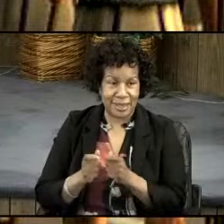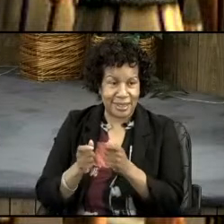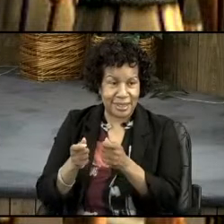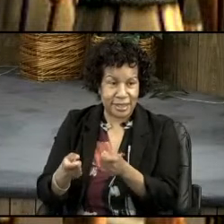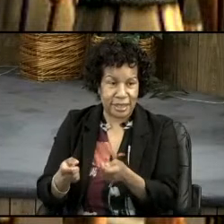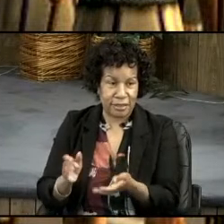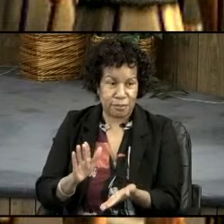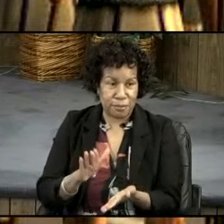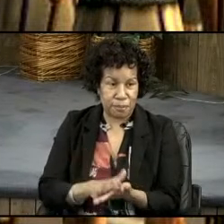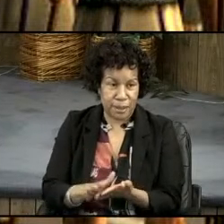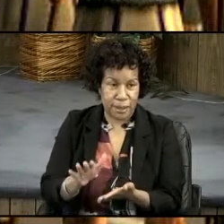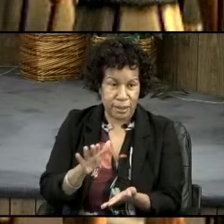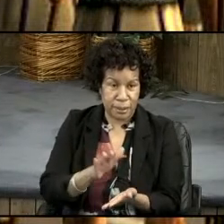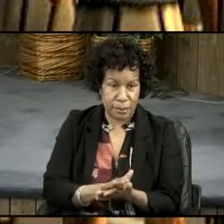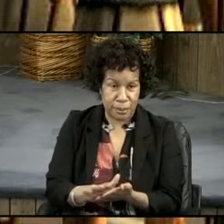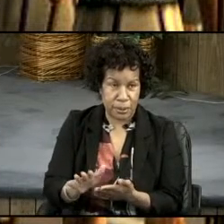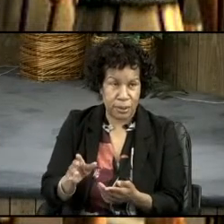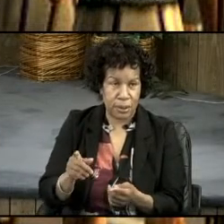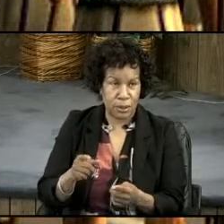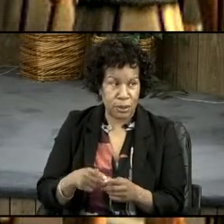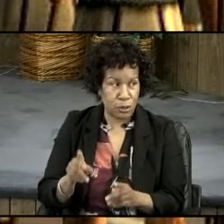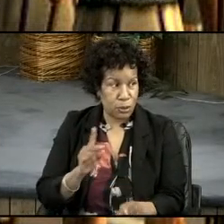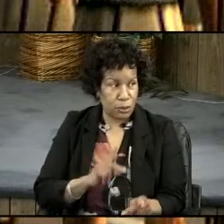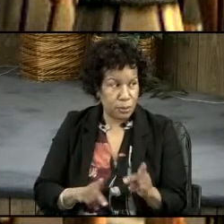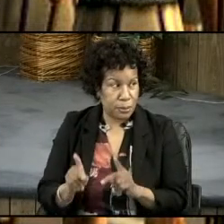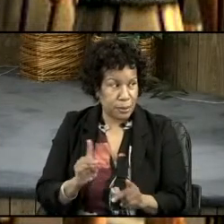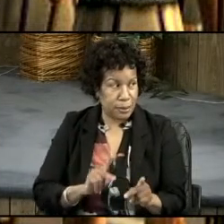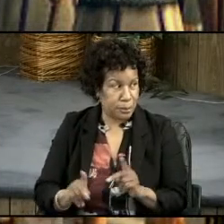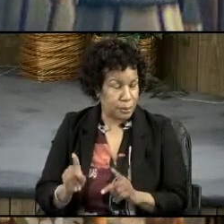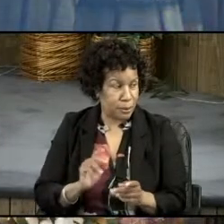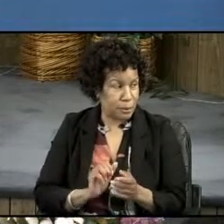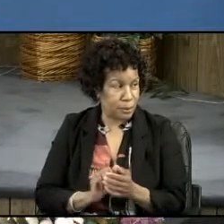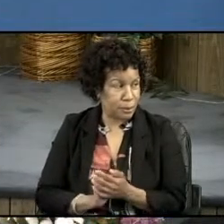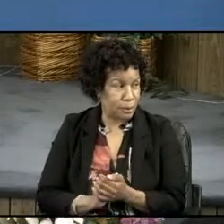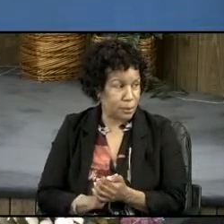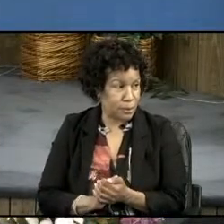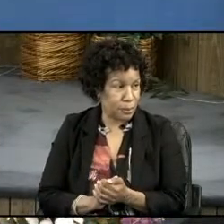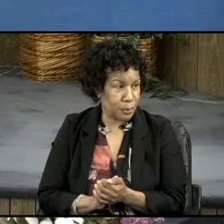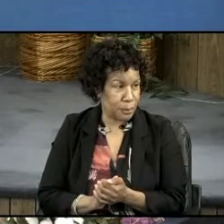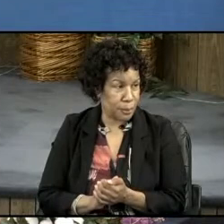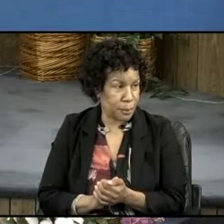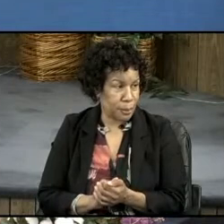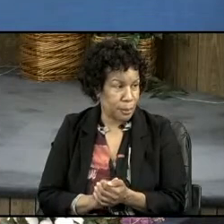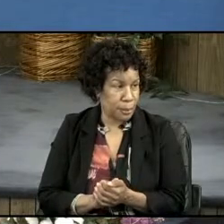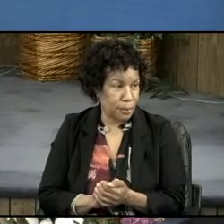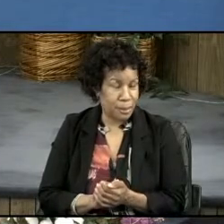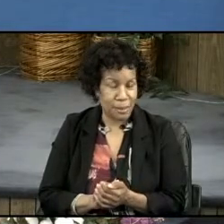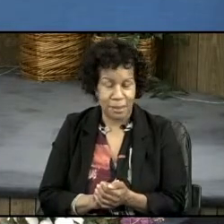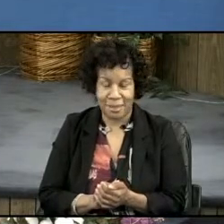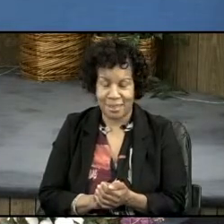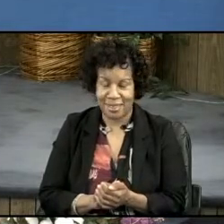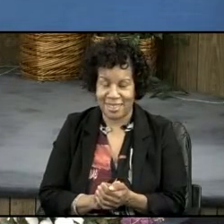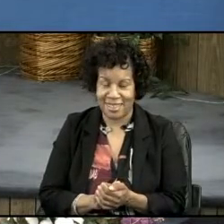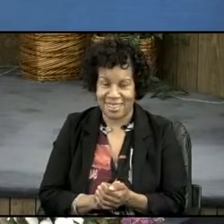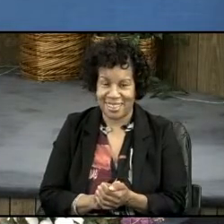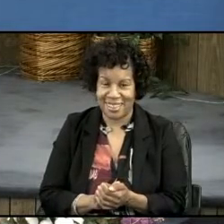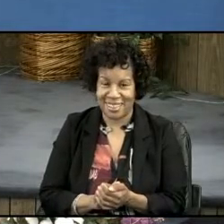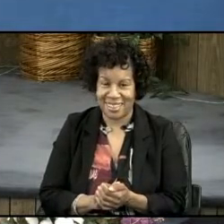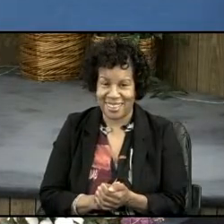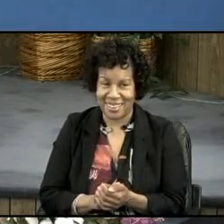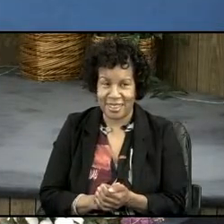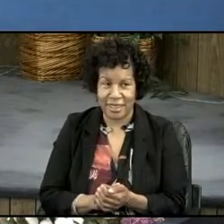well, I'm going to tell you what we did at my church. And the person saying it didn't pass out nothing.